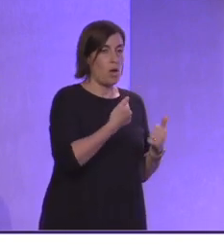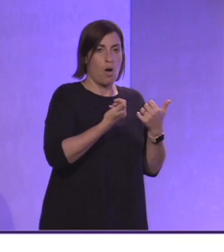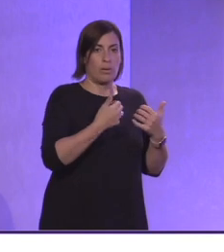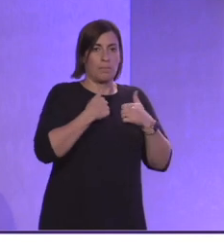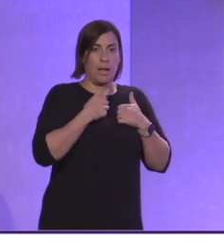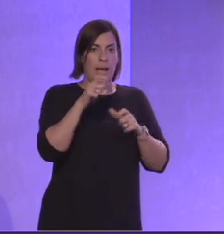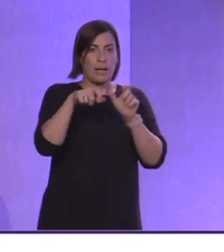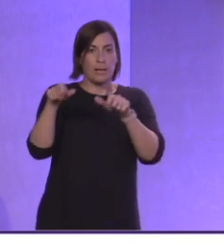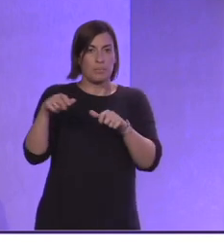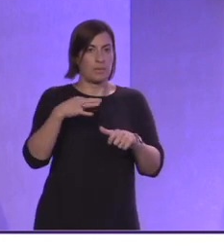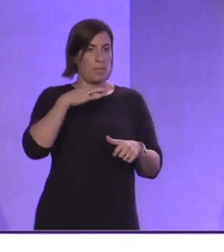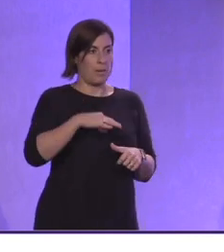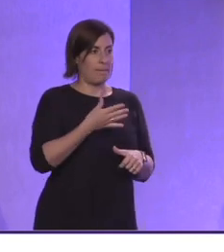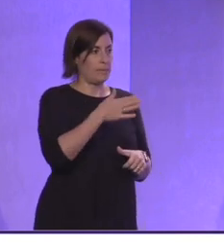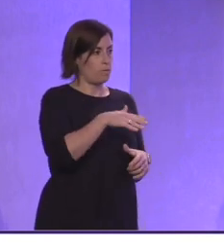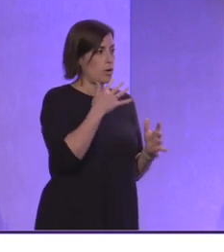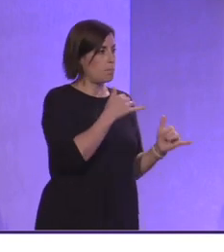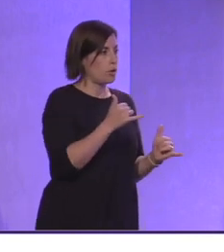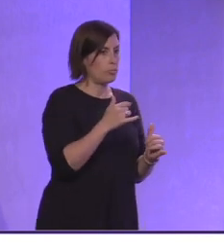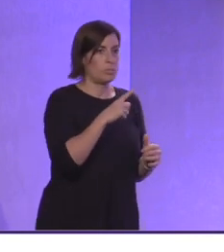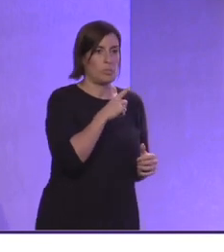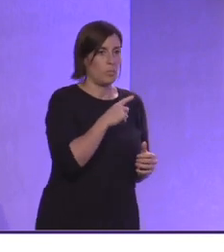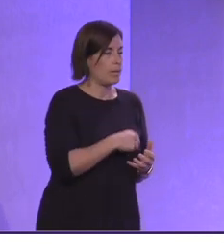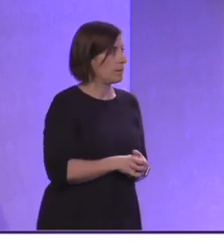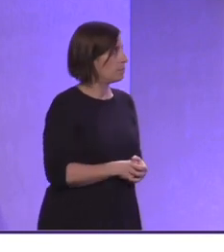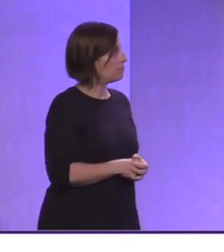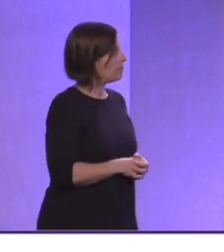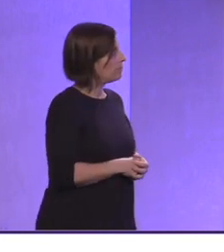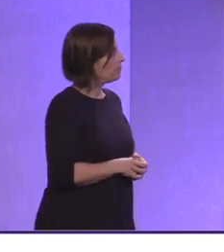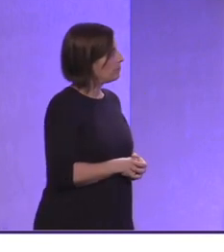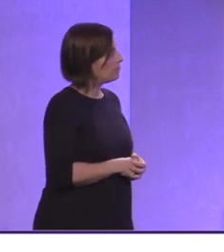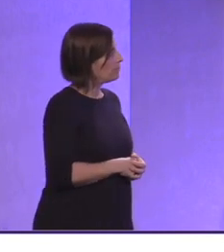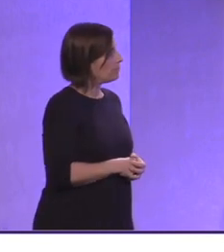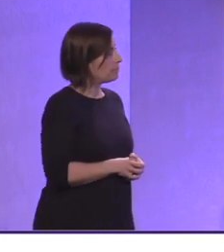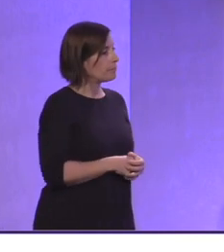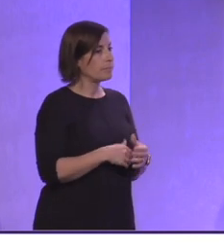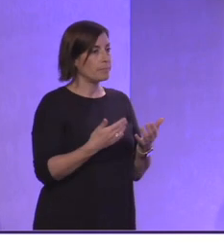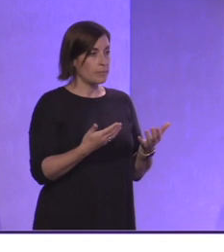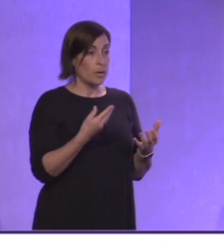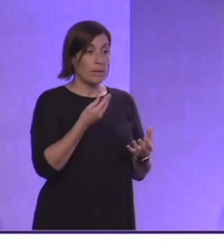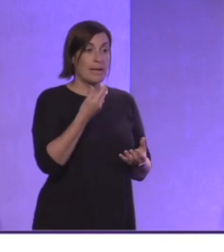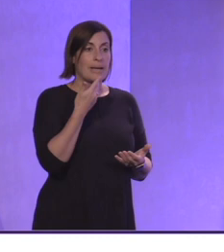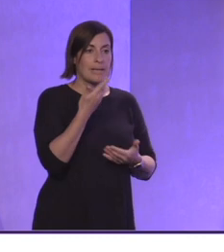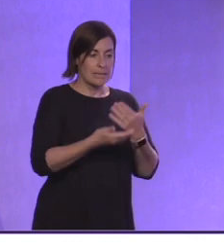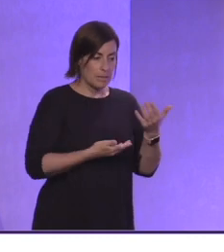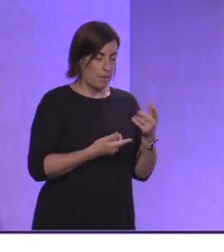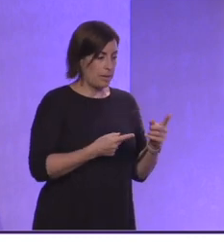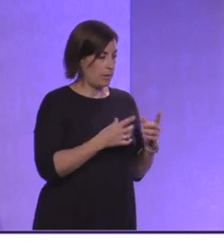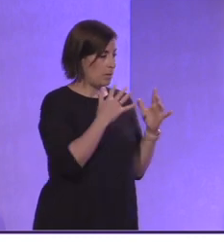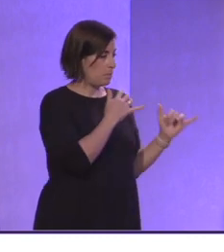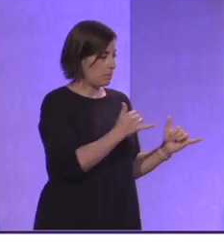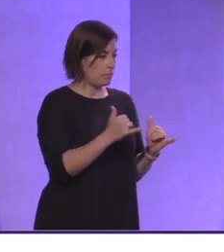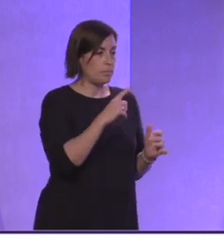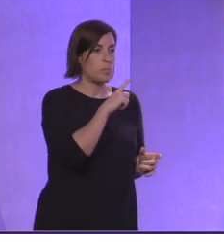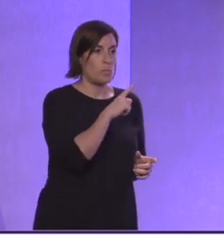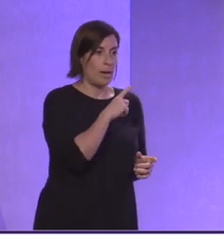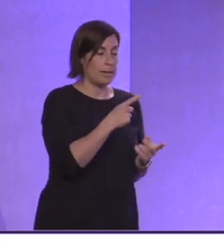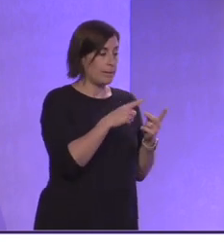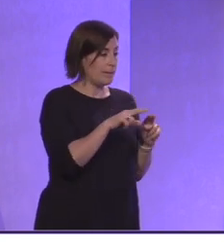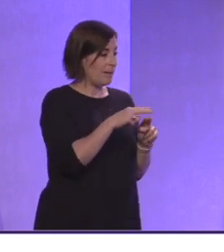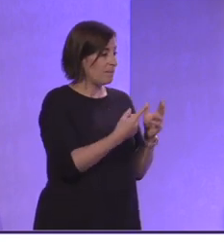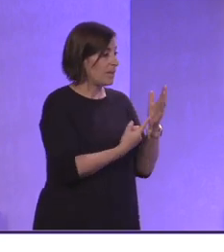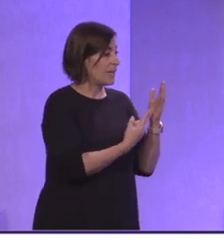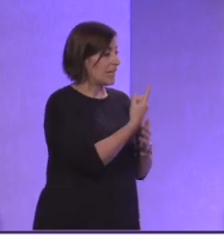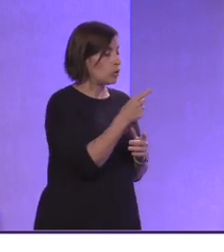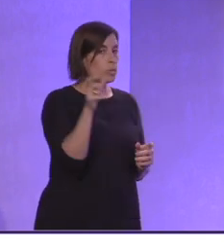get out of monitoring our systems and services? So the first reason is to be able to fix issues even before